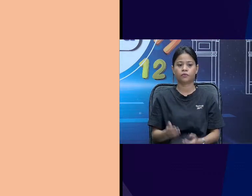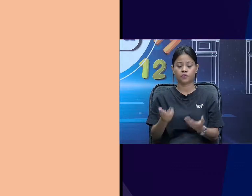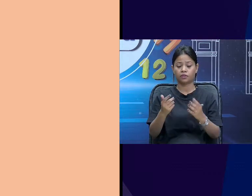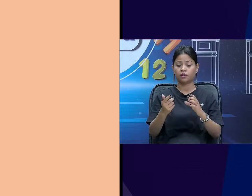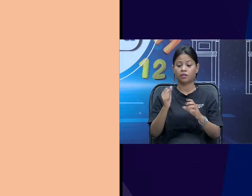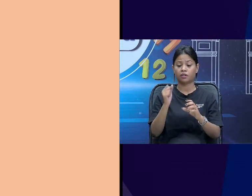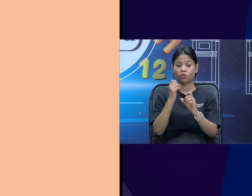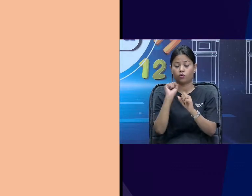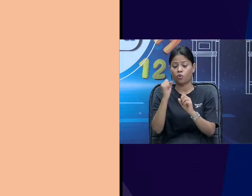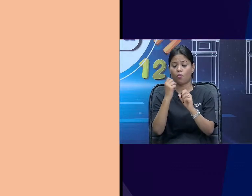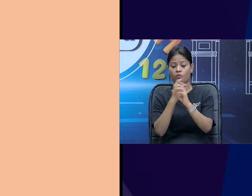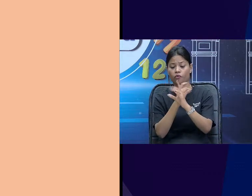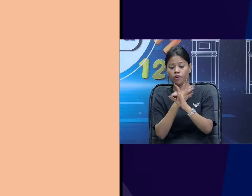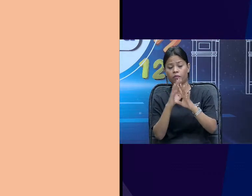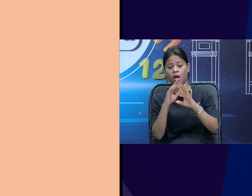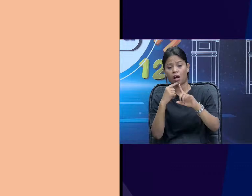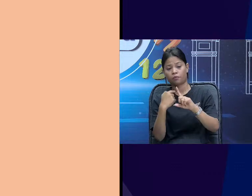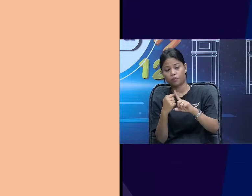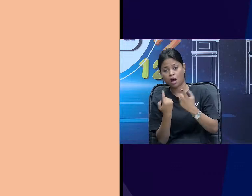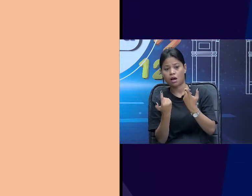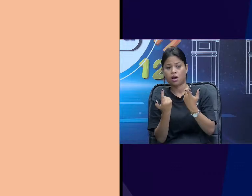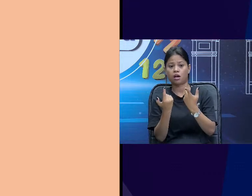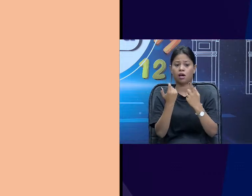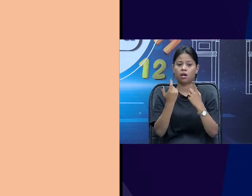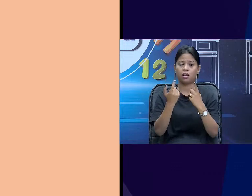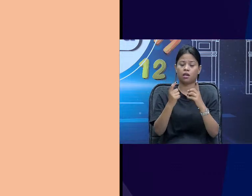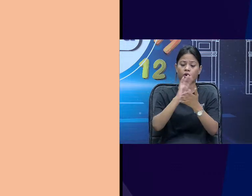as feedback to our email address, that is